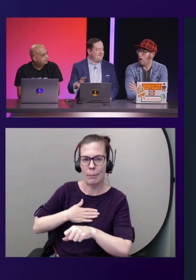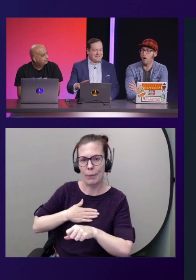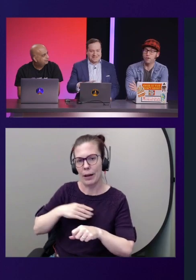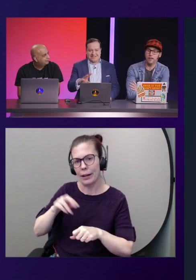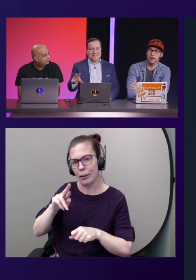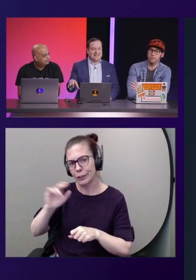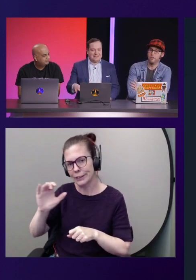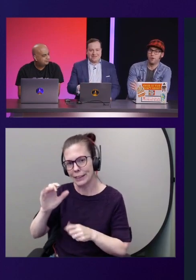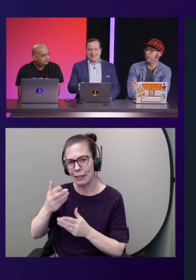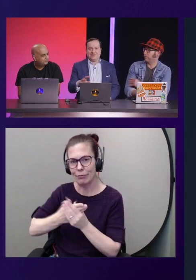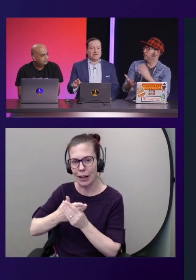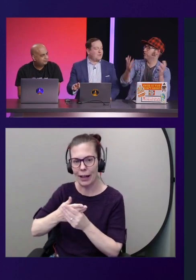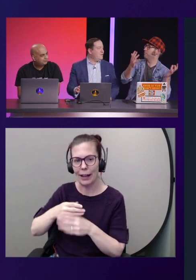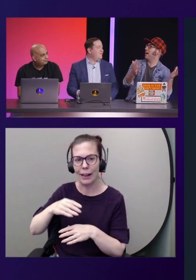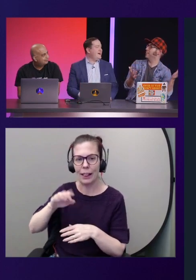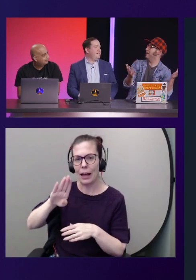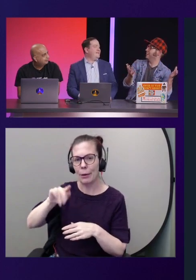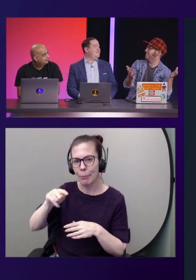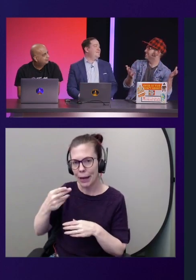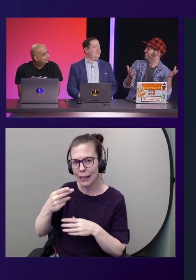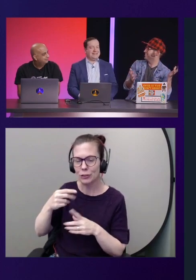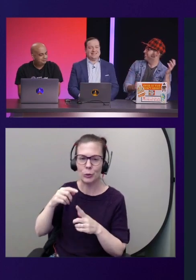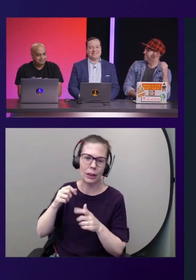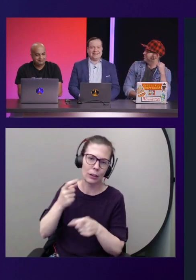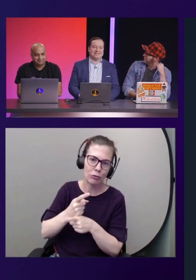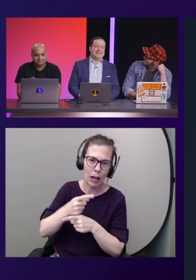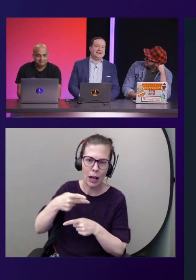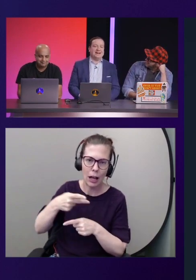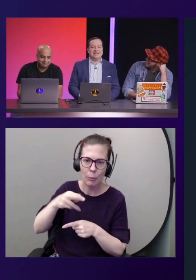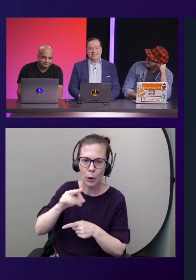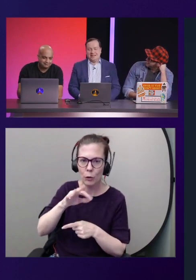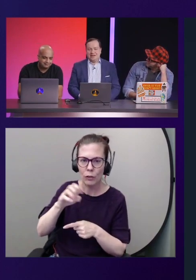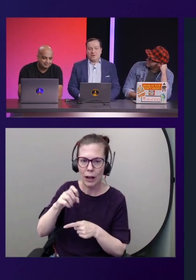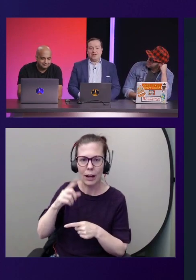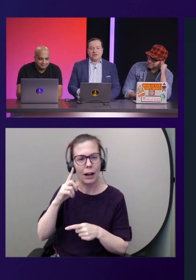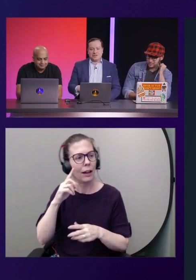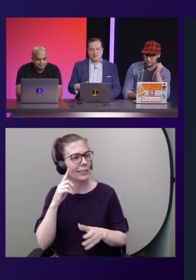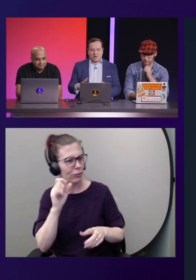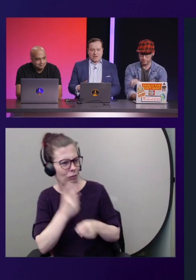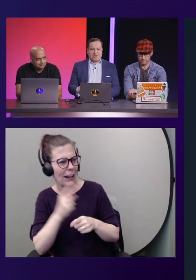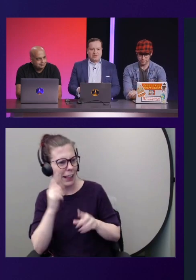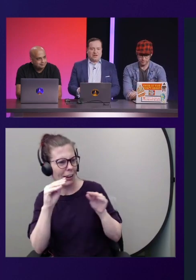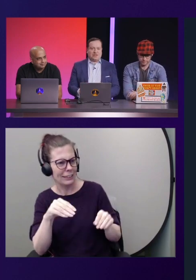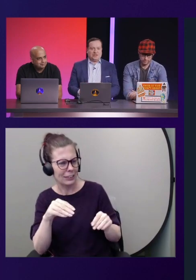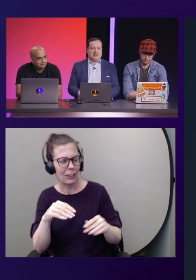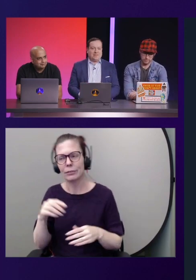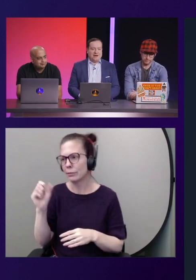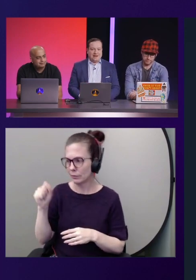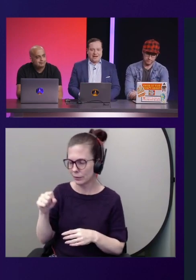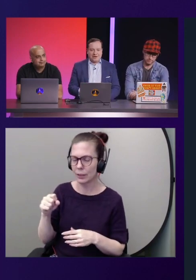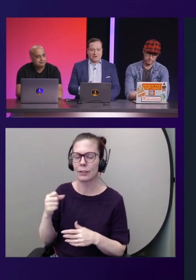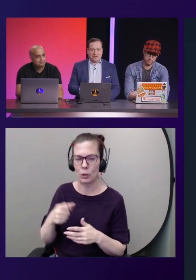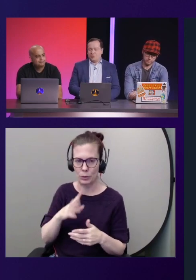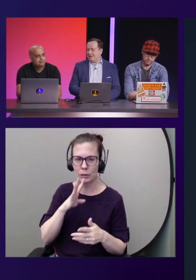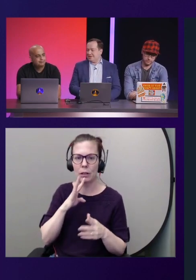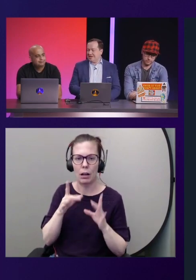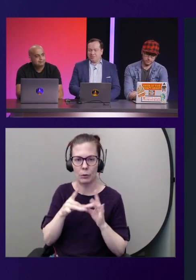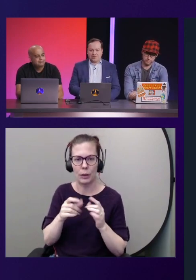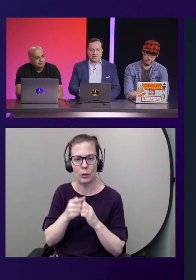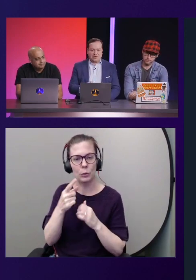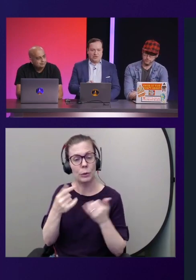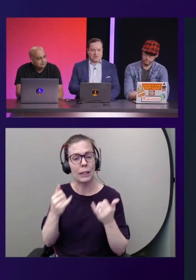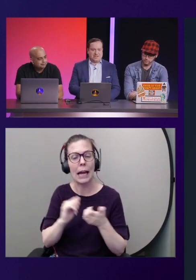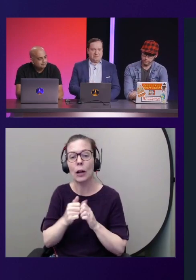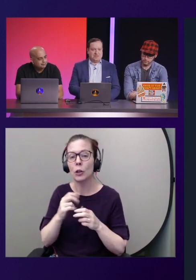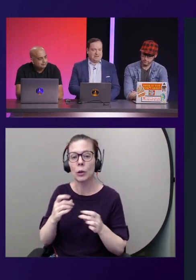to get the right profile and everything. Yeah, exactly. Yeah. Well, so we're going to talk to you today about how you can quickly